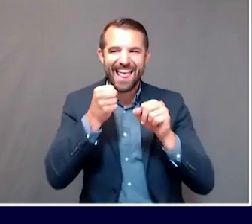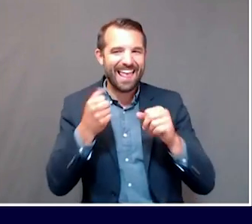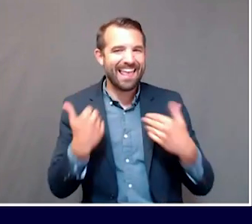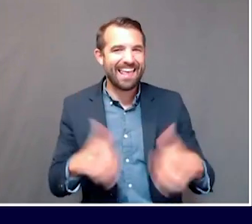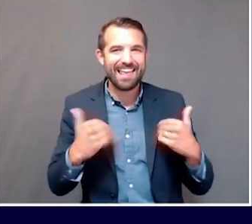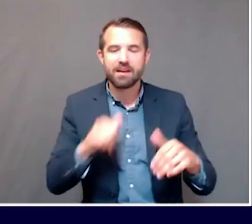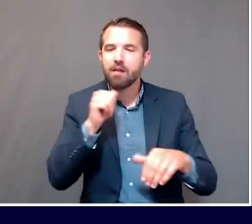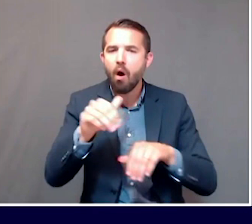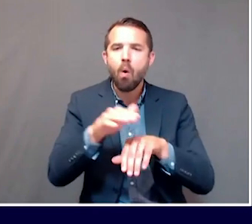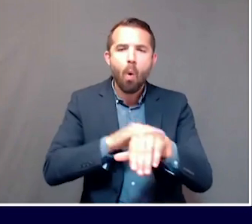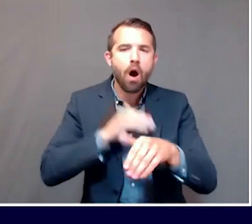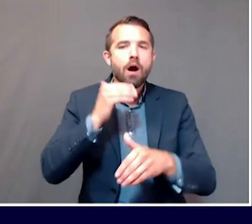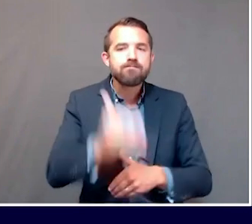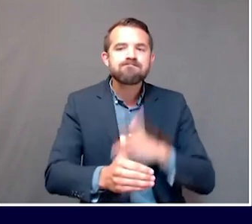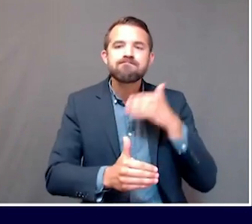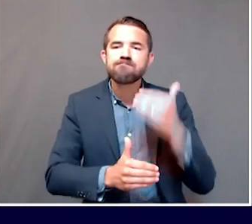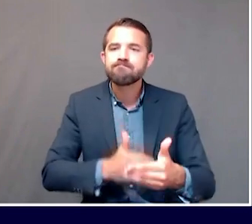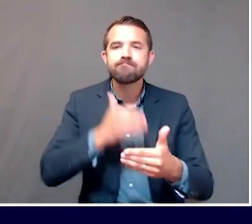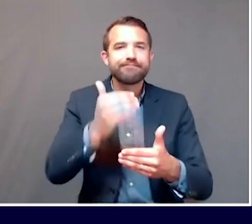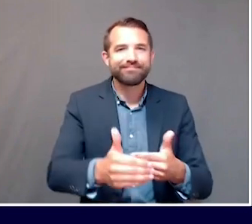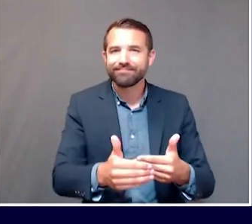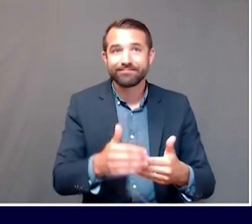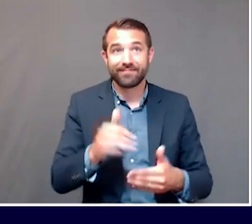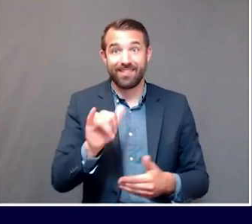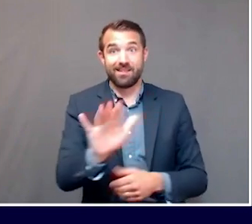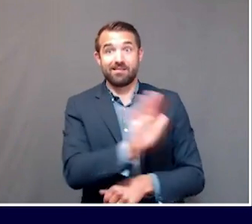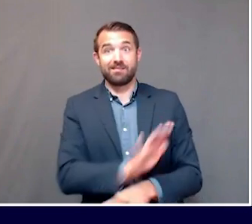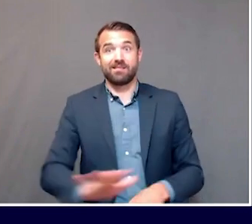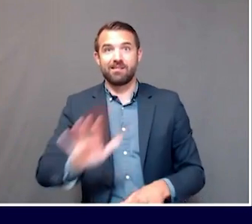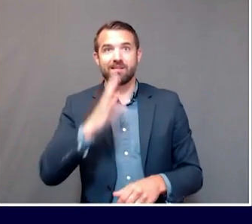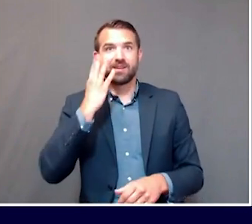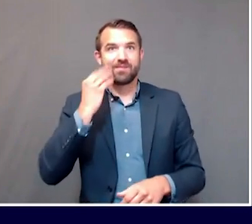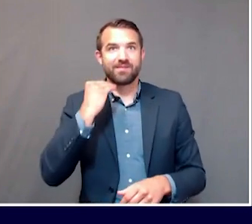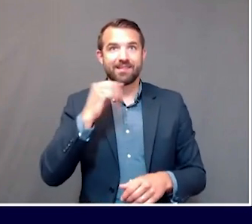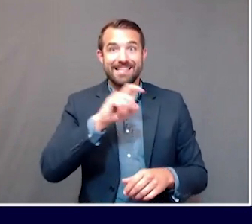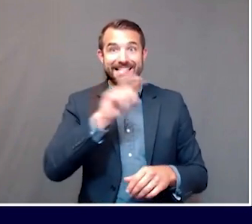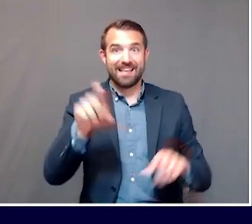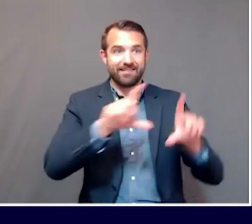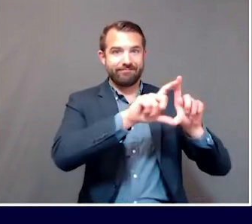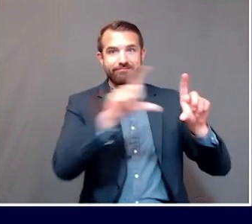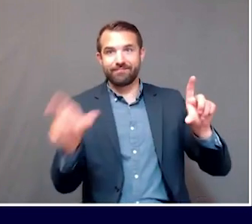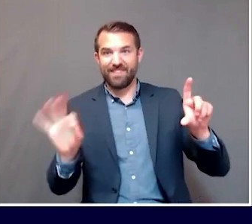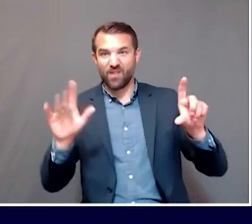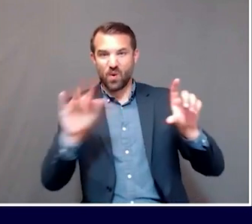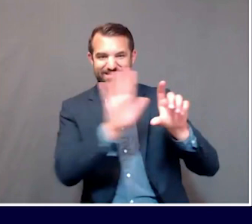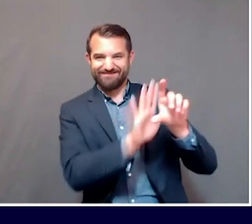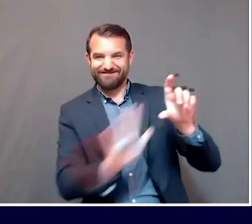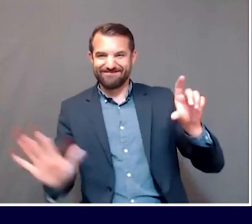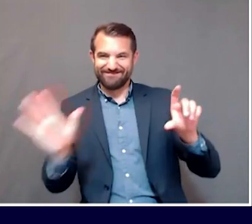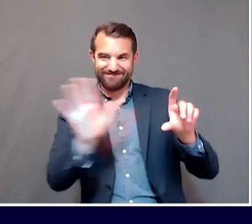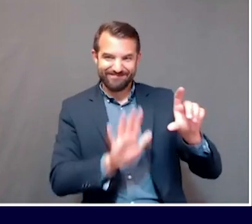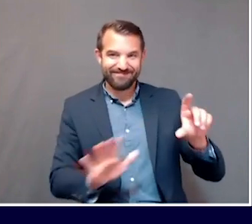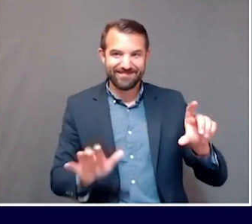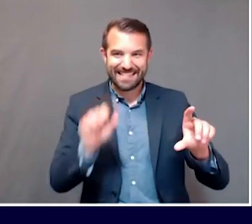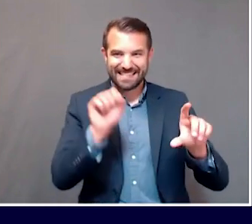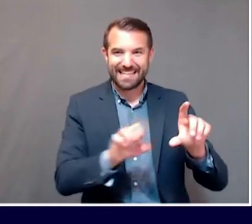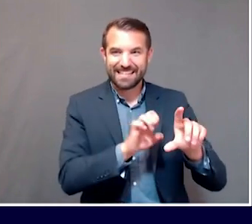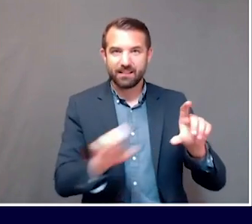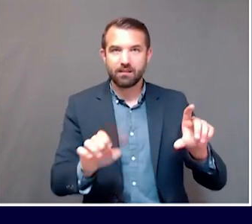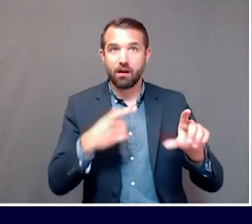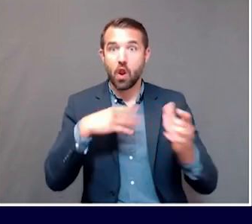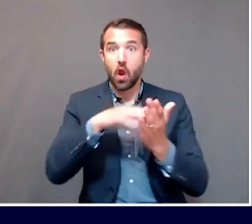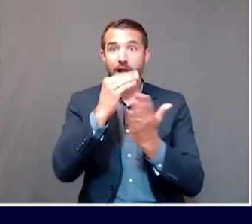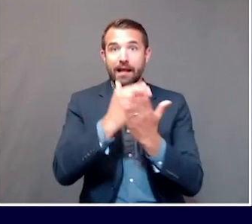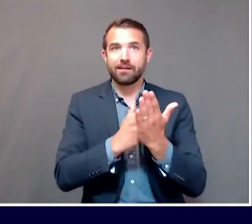outdoor activities, especially around dining, any other situation where congregation can occur. I think what we saw in those